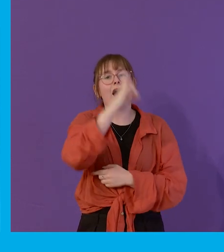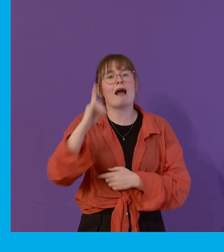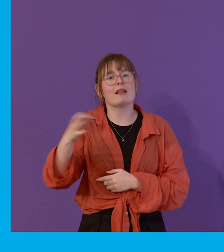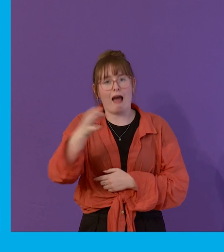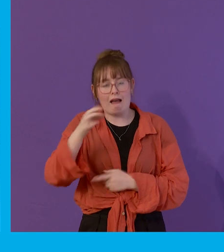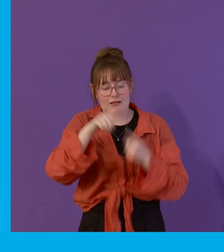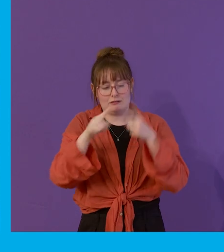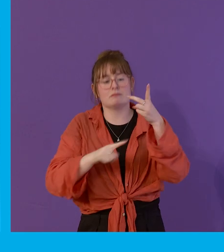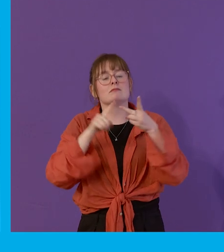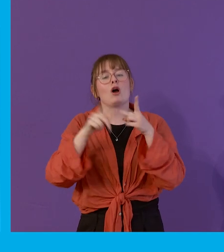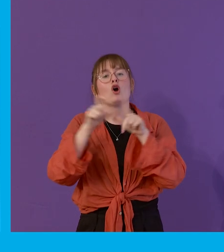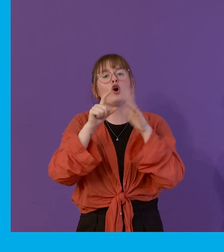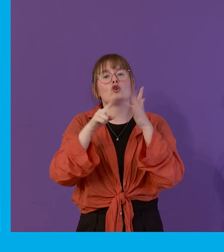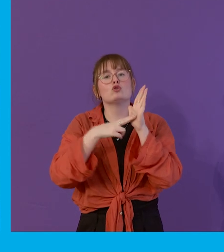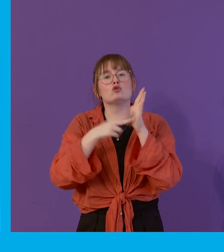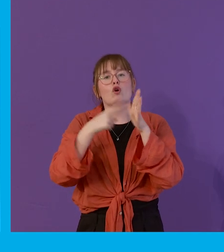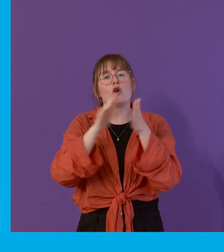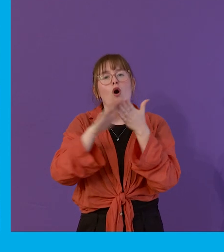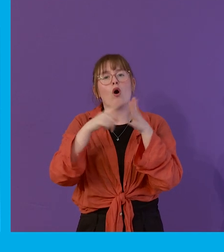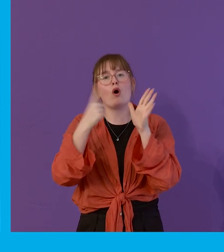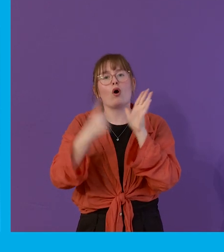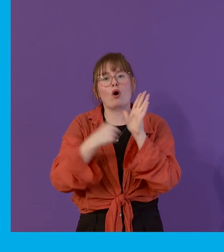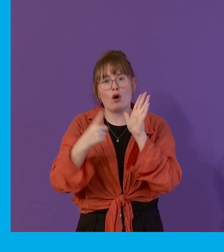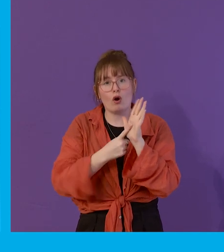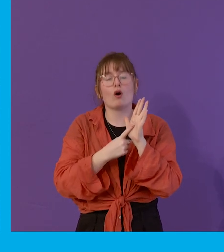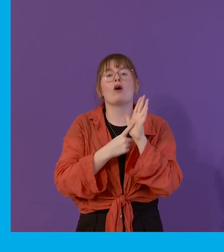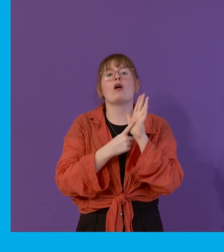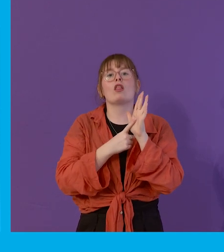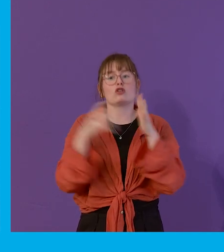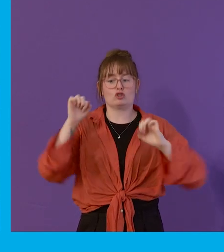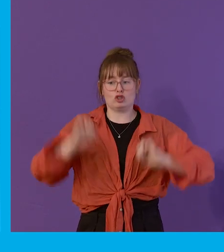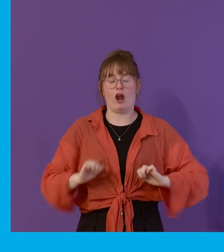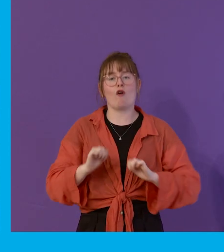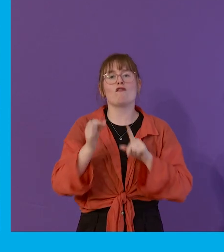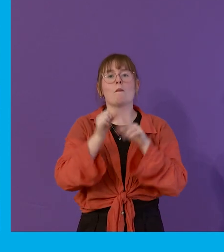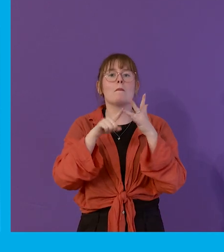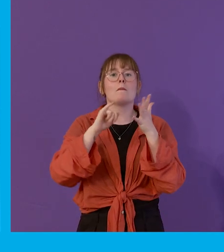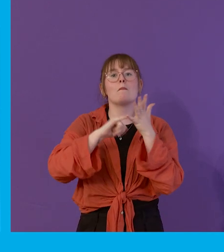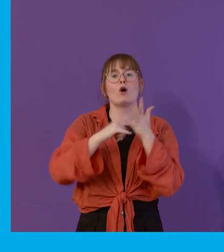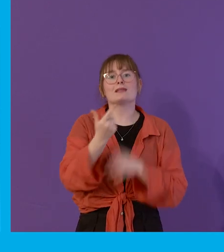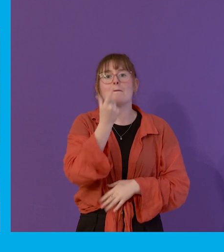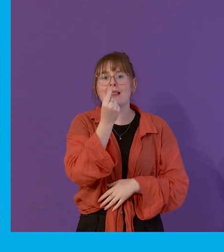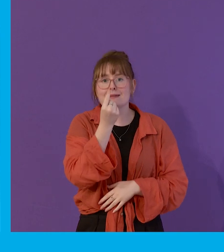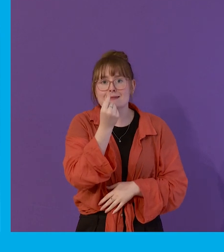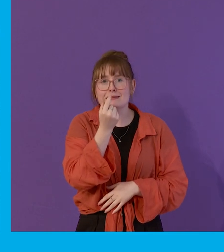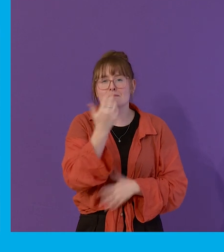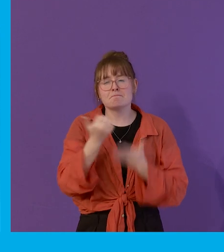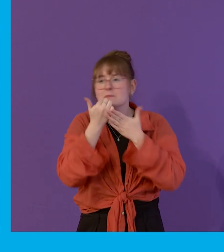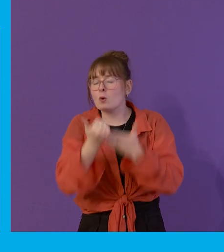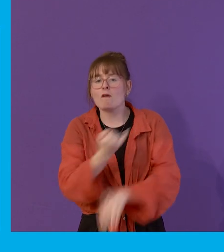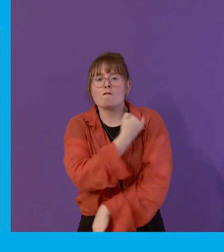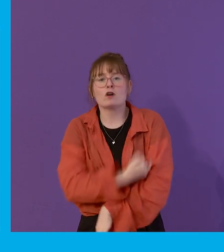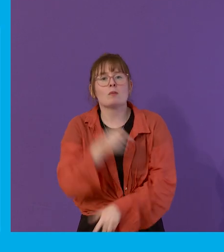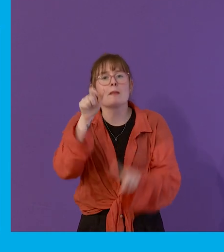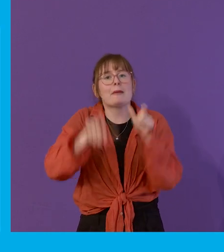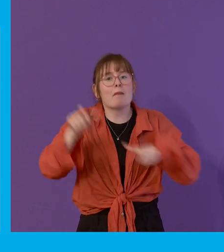Donna Hall is Chair of POS Abilities, a social enterprise that supports vulnerable people